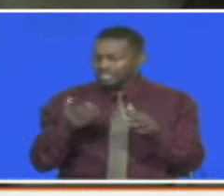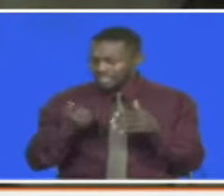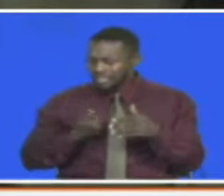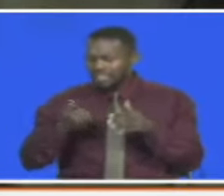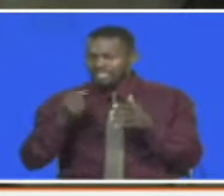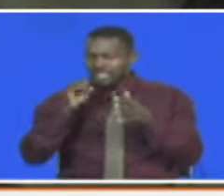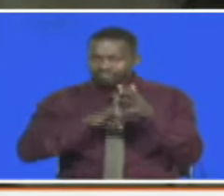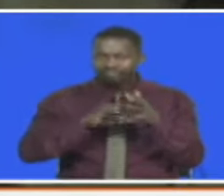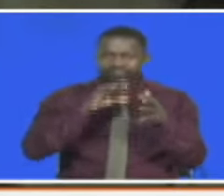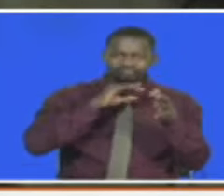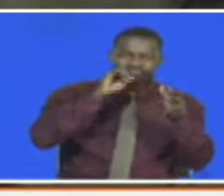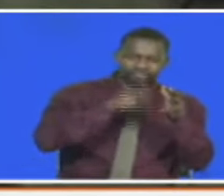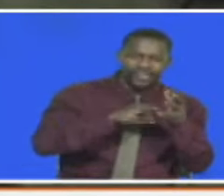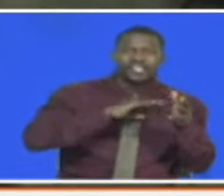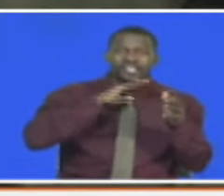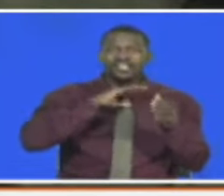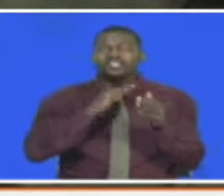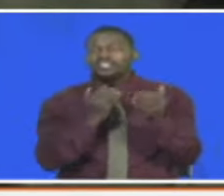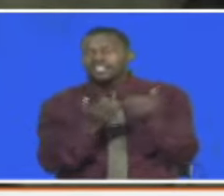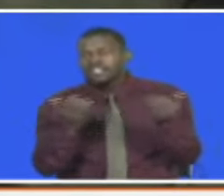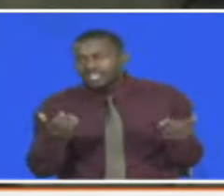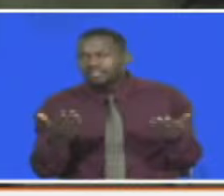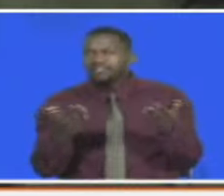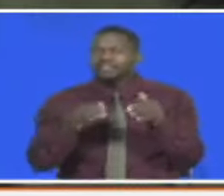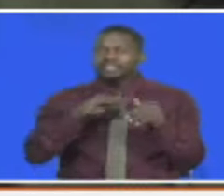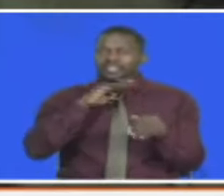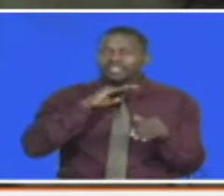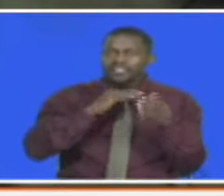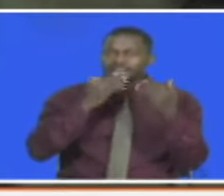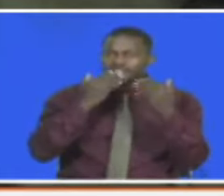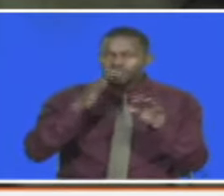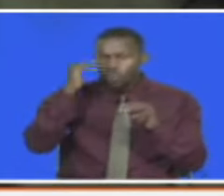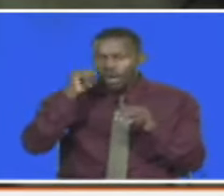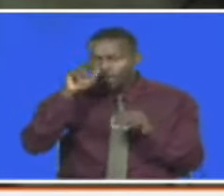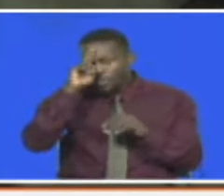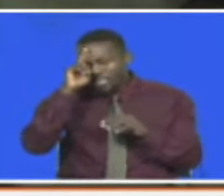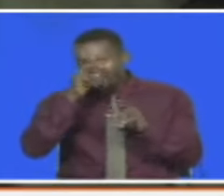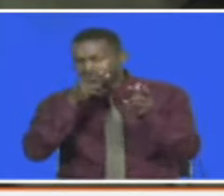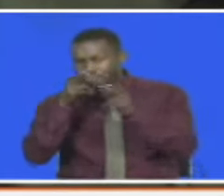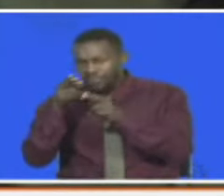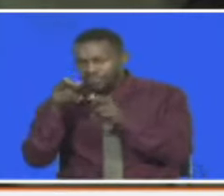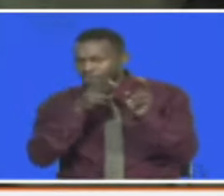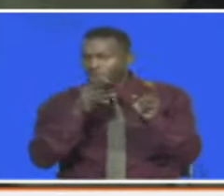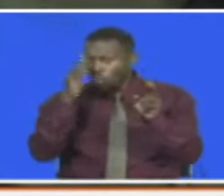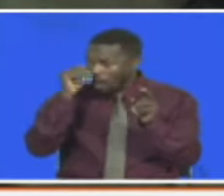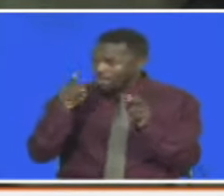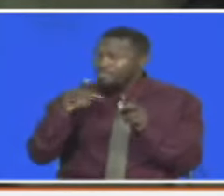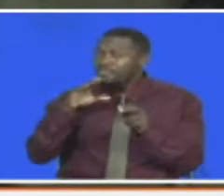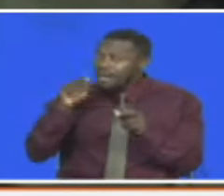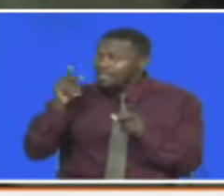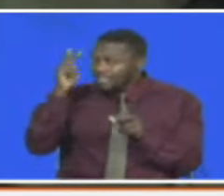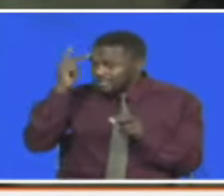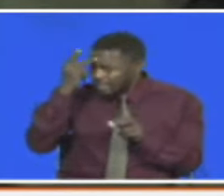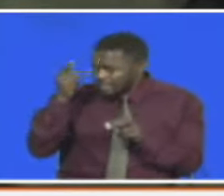the heavy-handedness of the police and nomination of the Professor Kithure Kindiki as